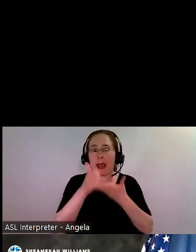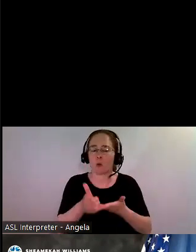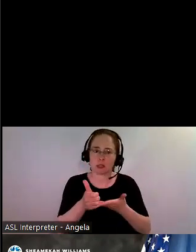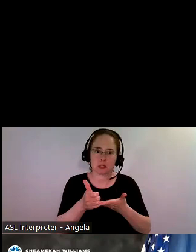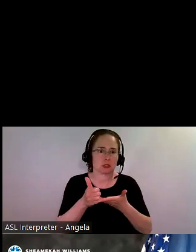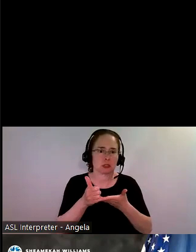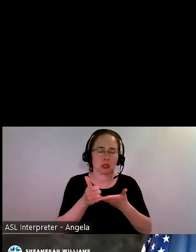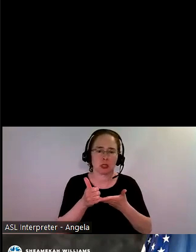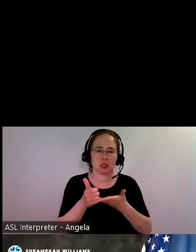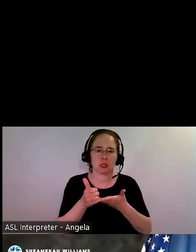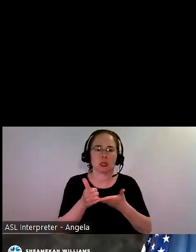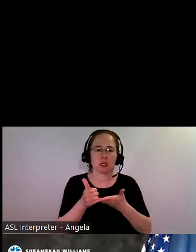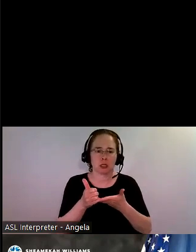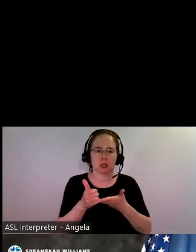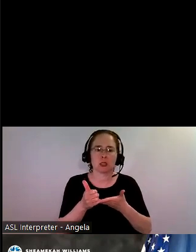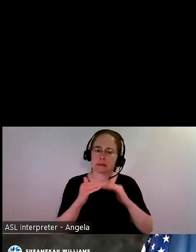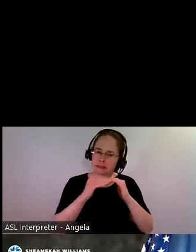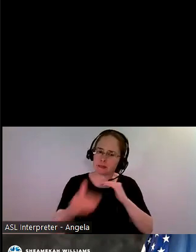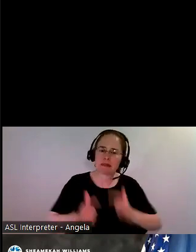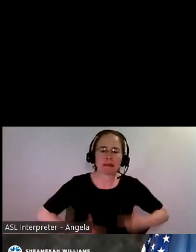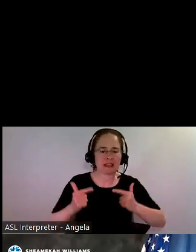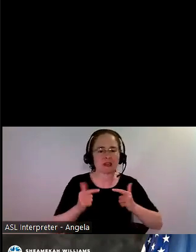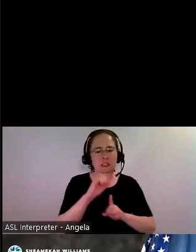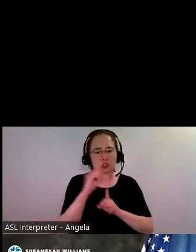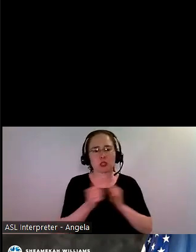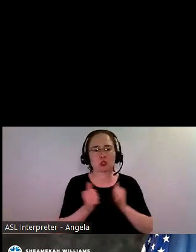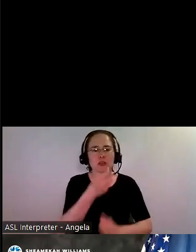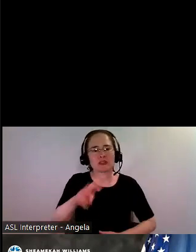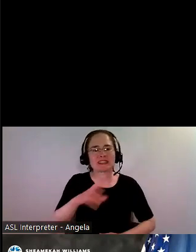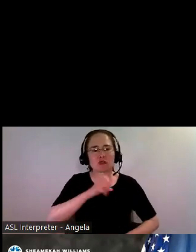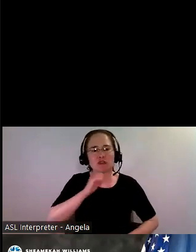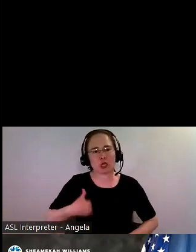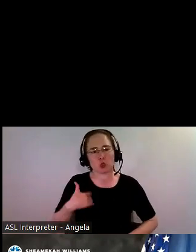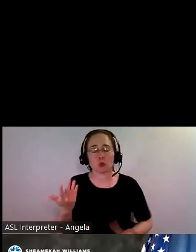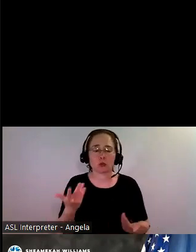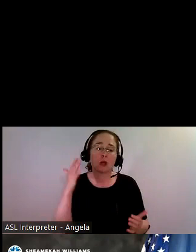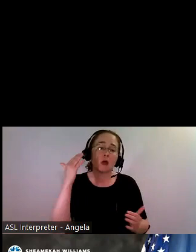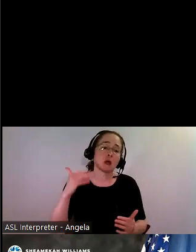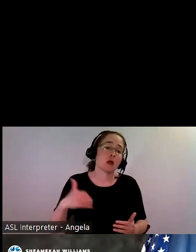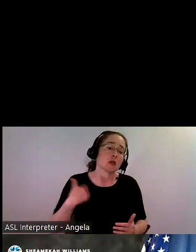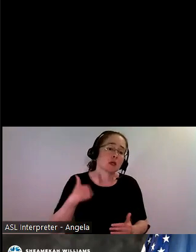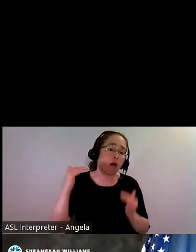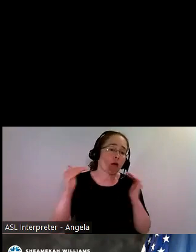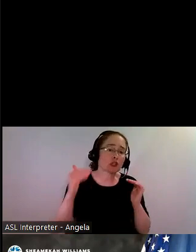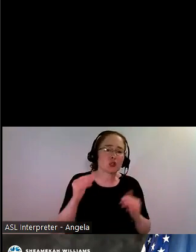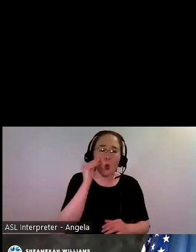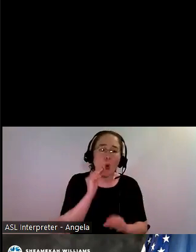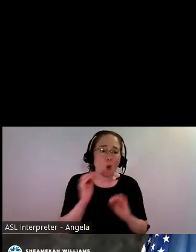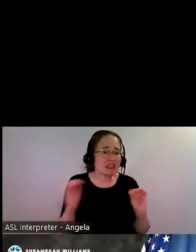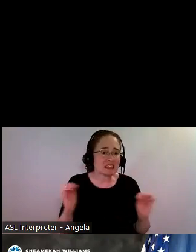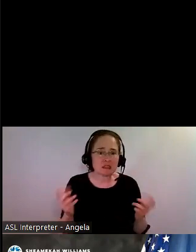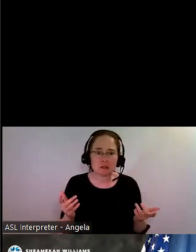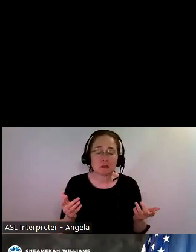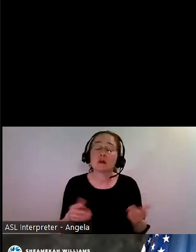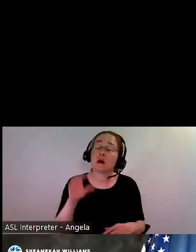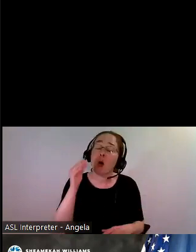at stability and living situation with our transition age youth. Whether we're talking about our young people that were homeless, we were able to identify, and homeless is